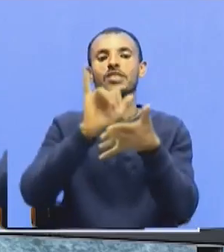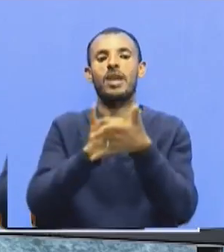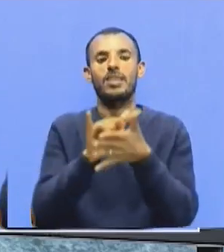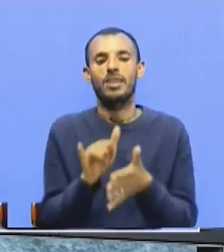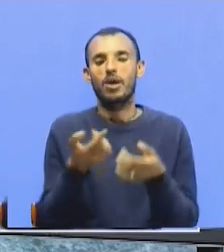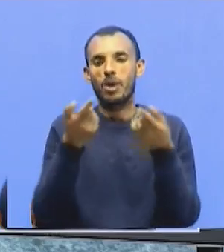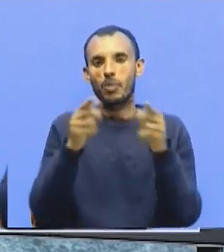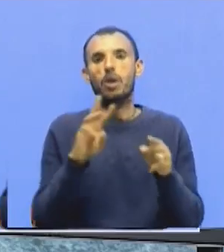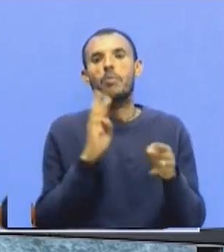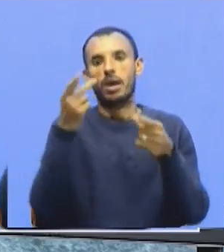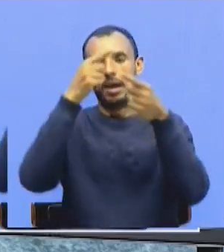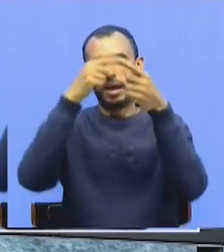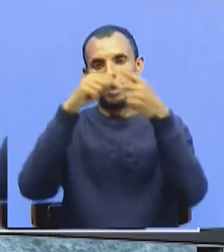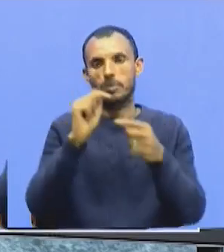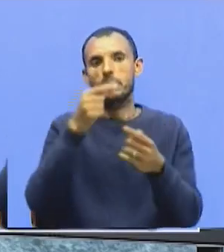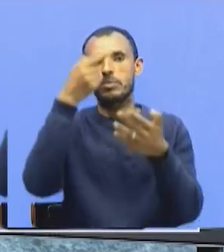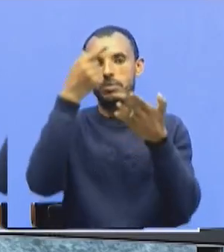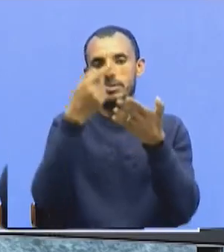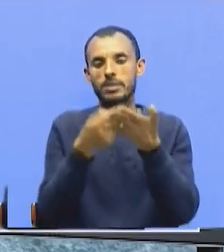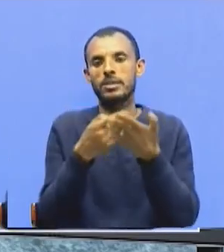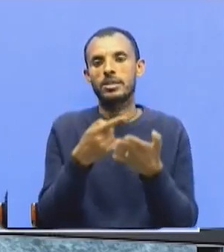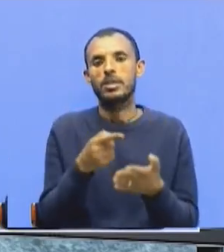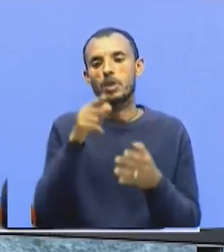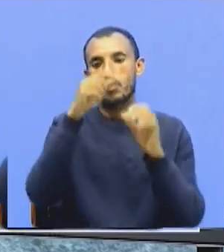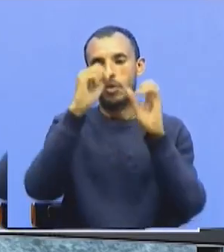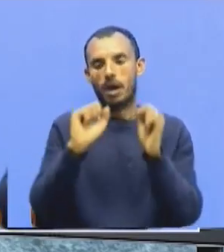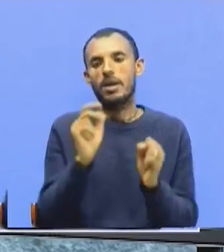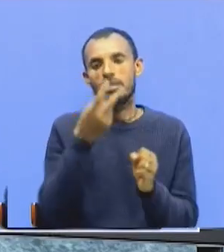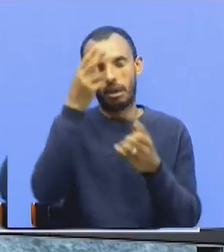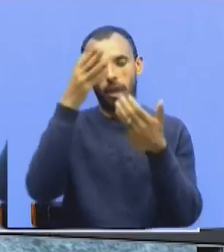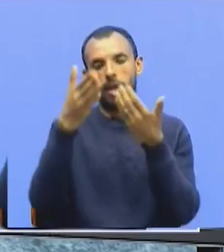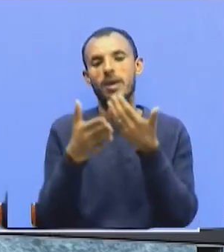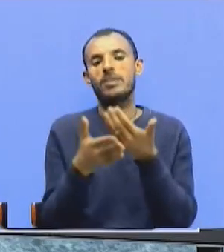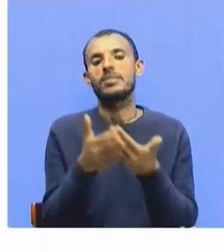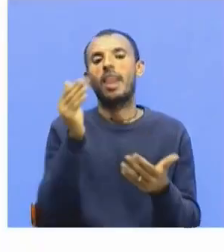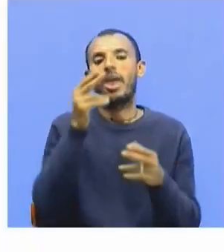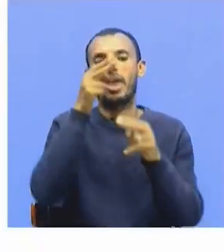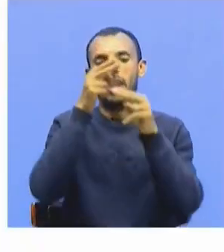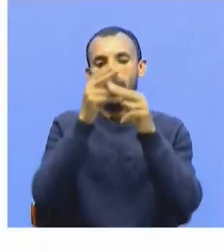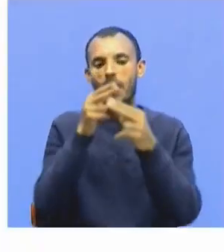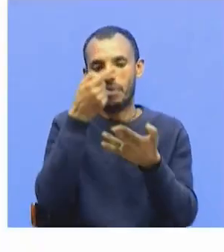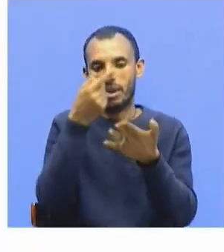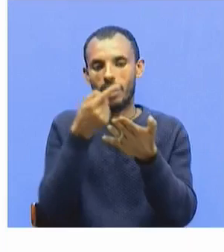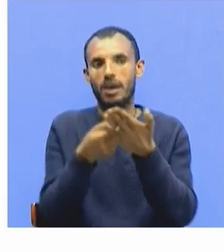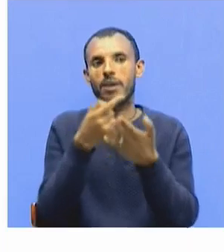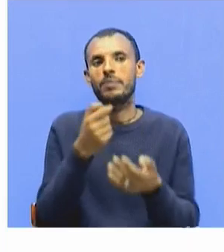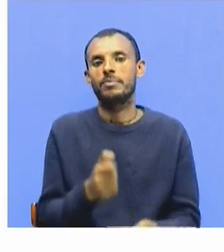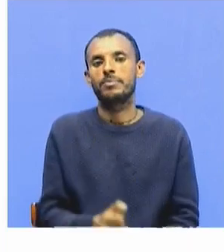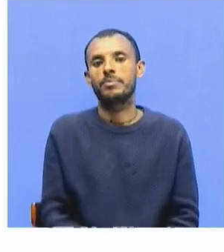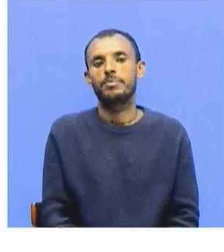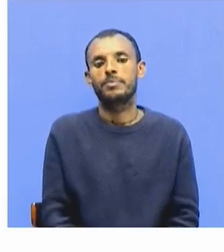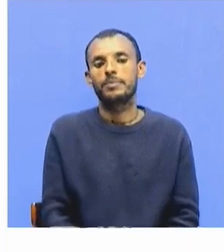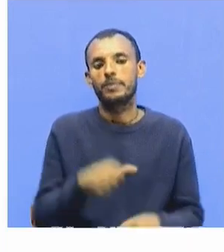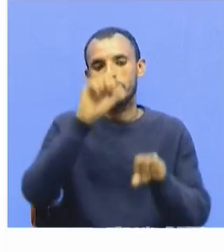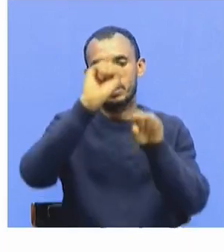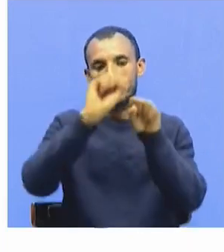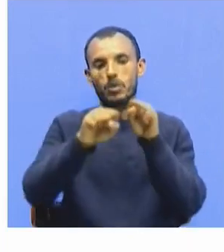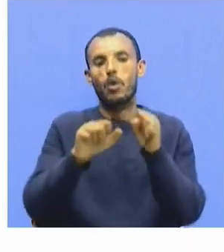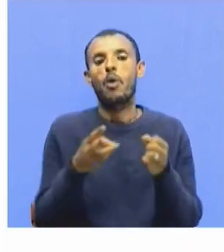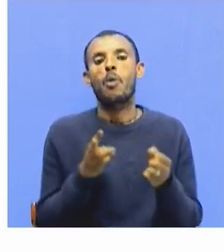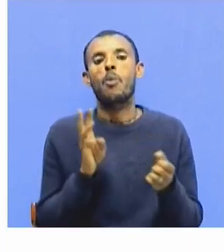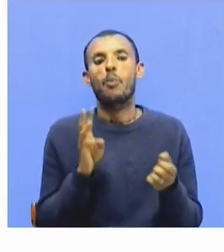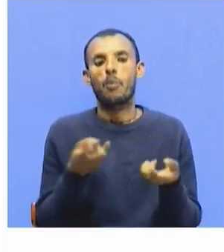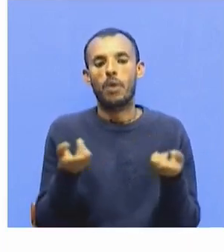when we come to here, when we cover pro, you can see easily noun here. So, when we add